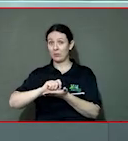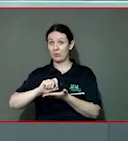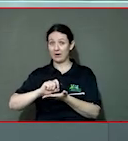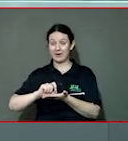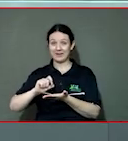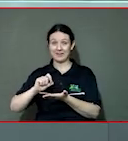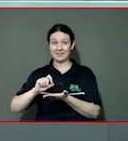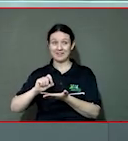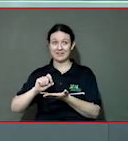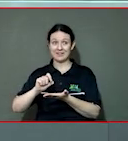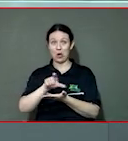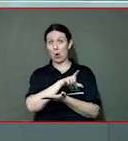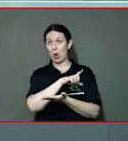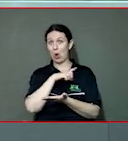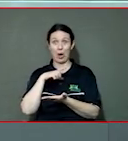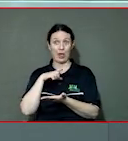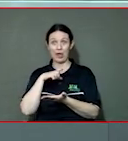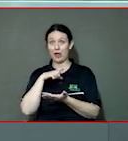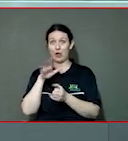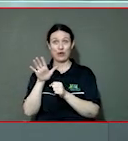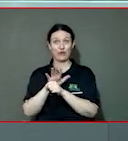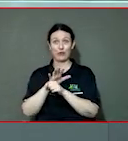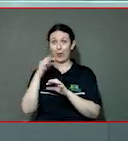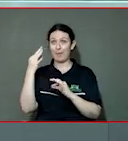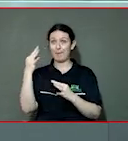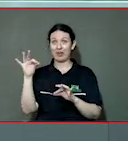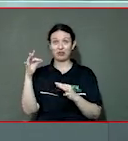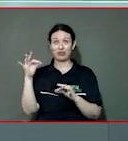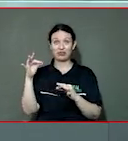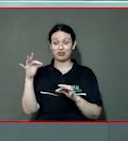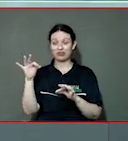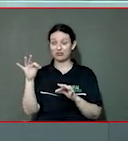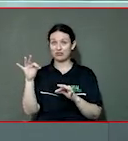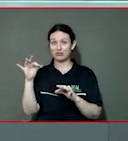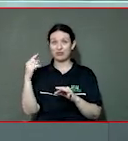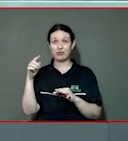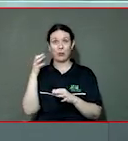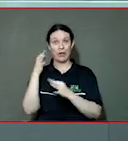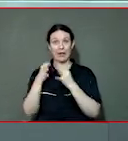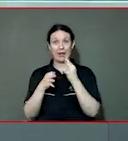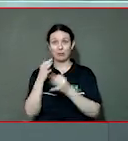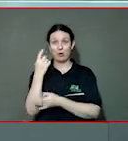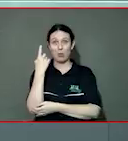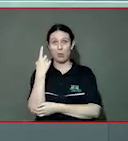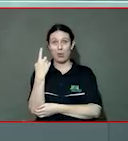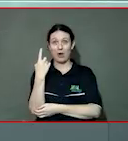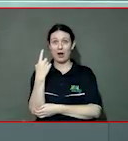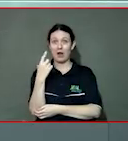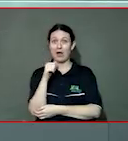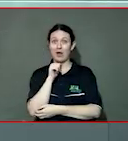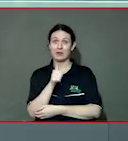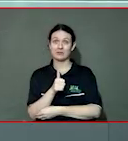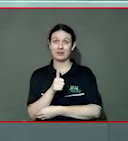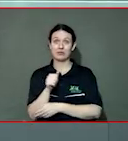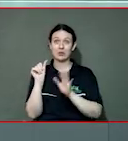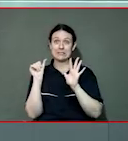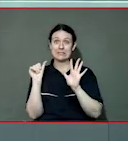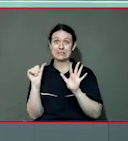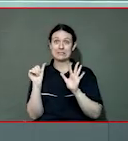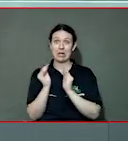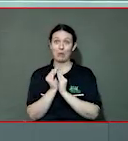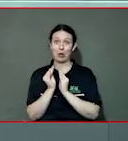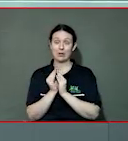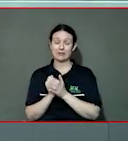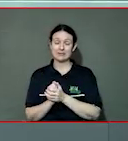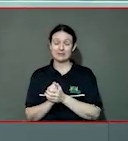almost a whole page to page and a half just to get my 6 marks. Okay,